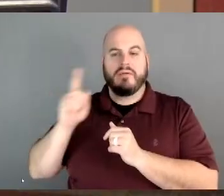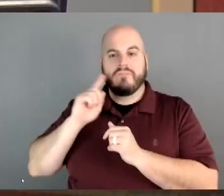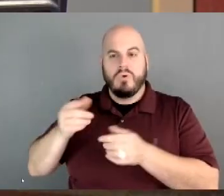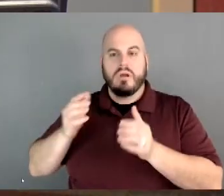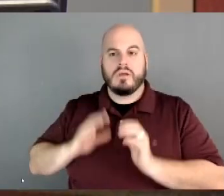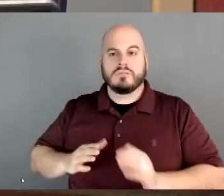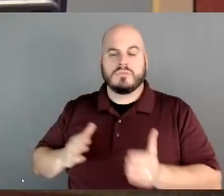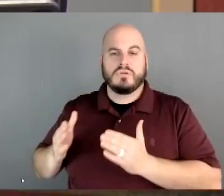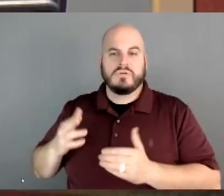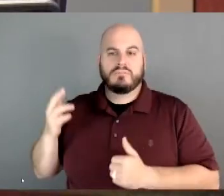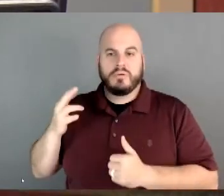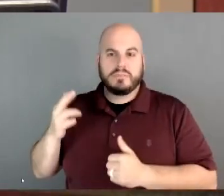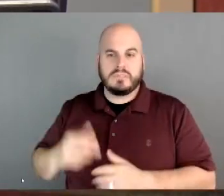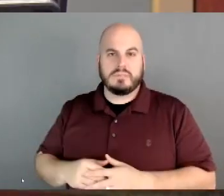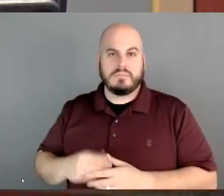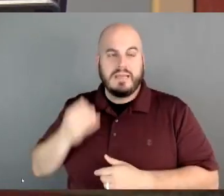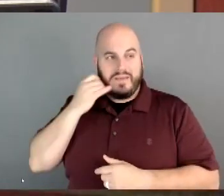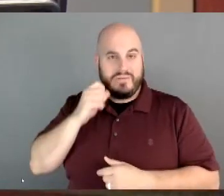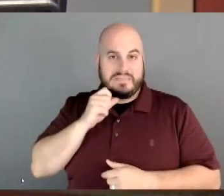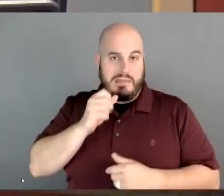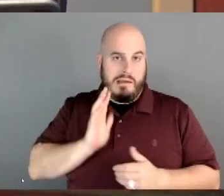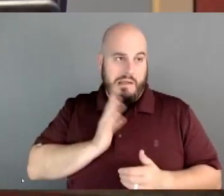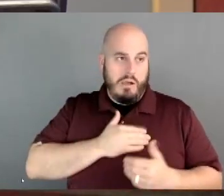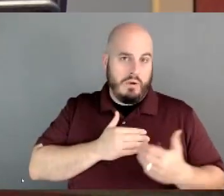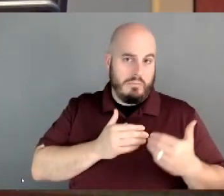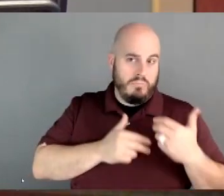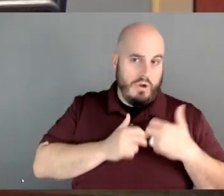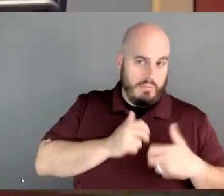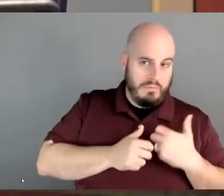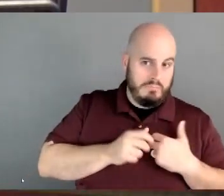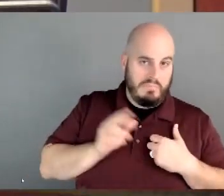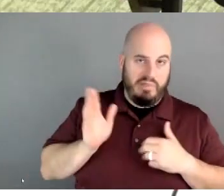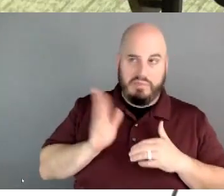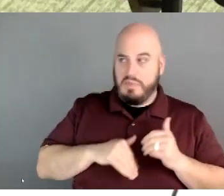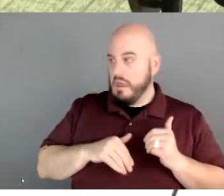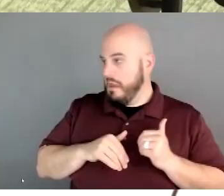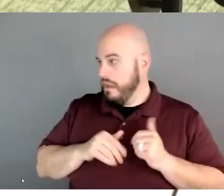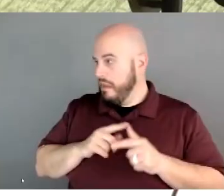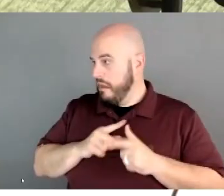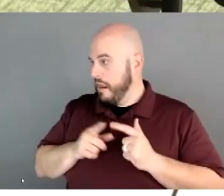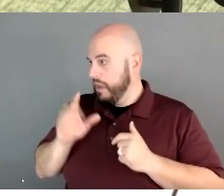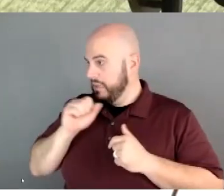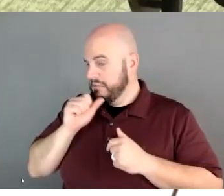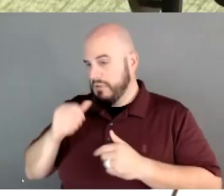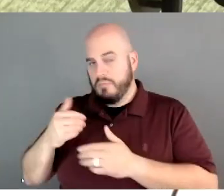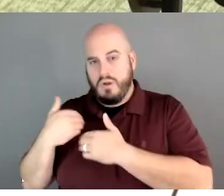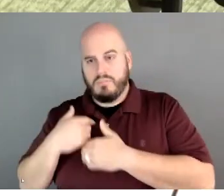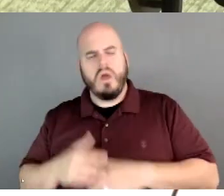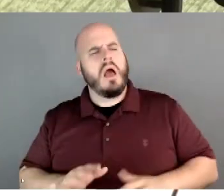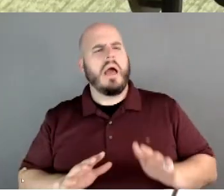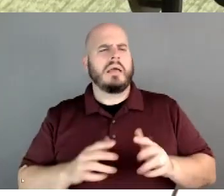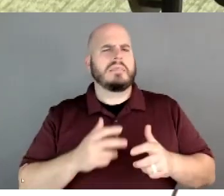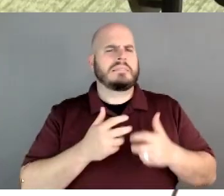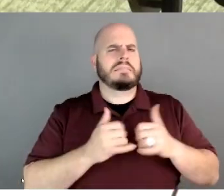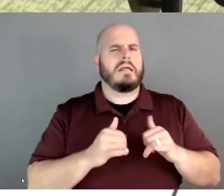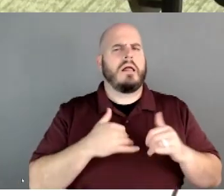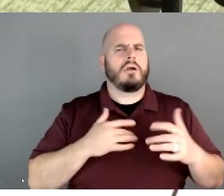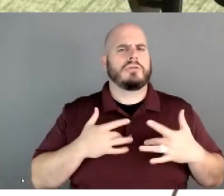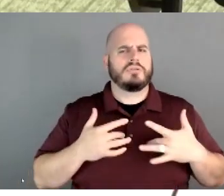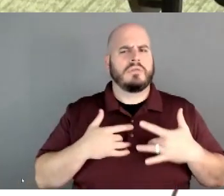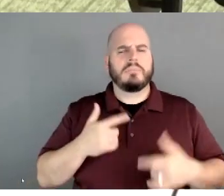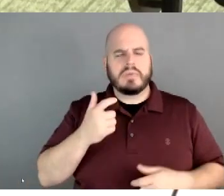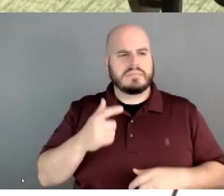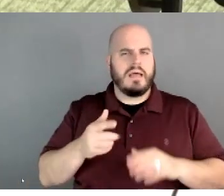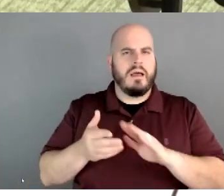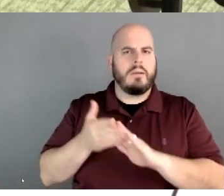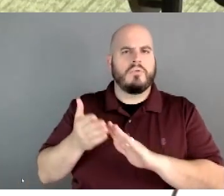I was like, if that's not our problem, that's not our problem. Well, still is our problem. Okay. That operation won't